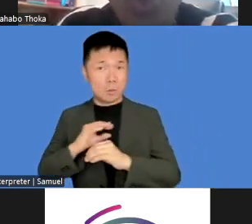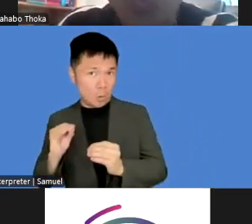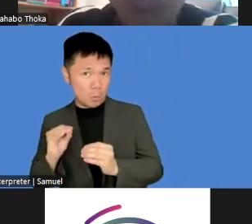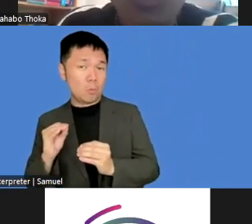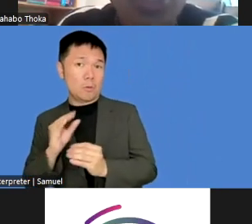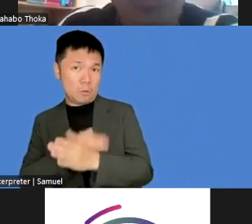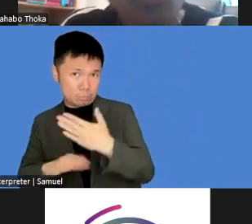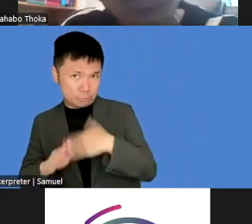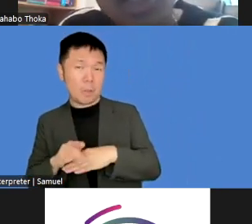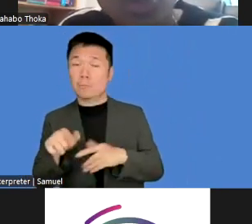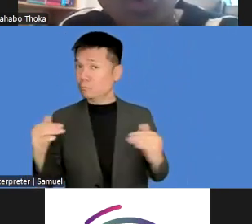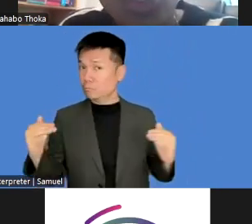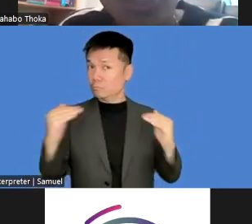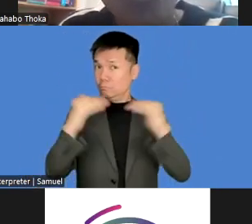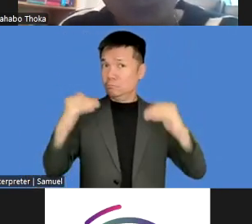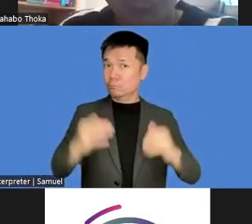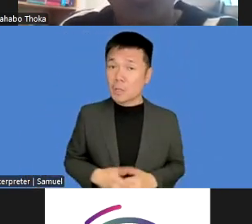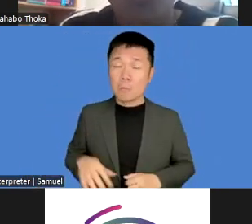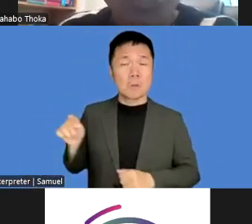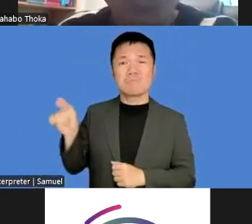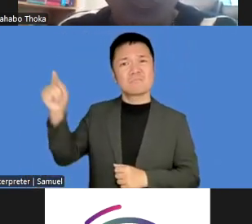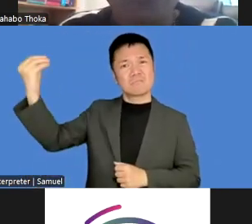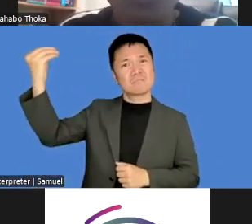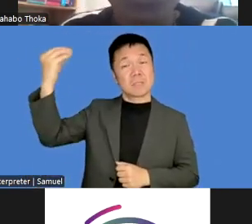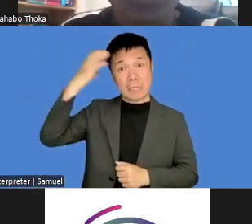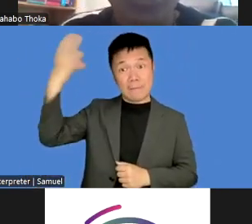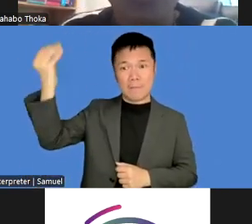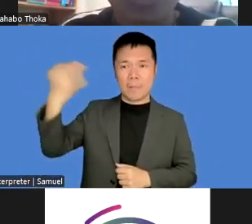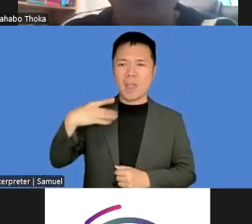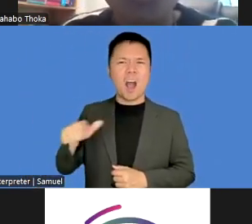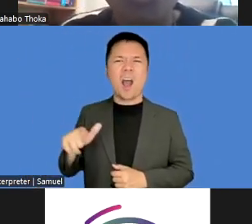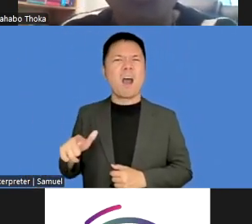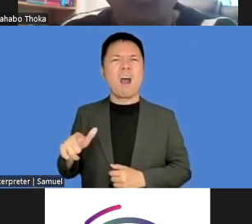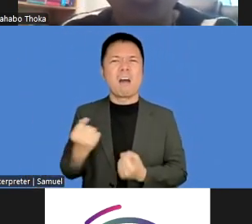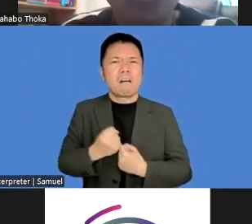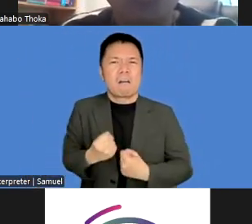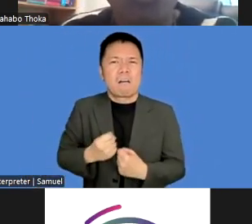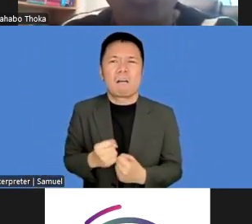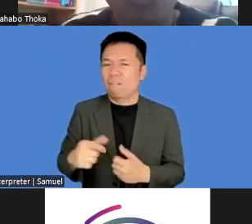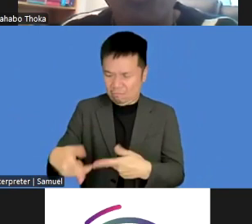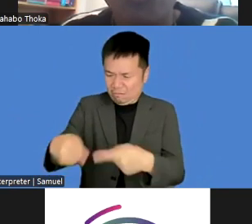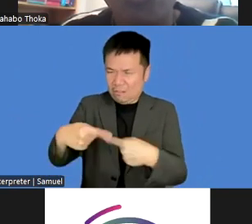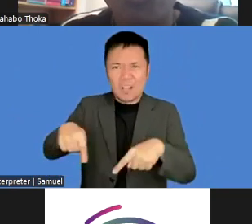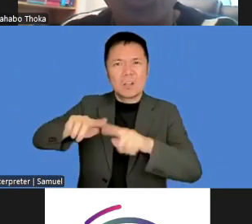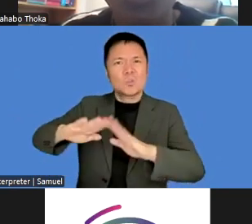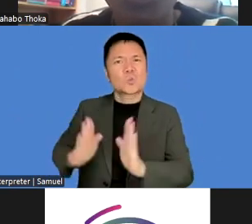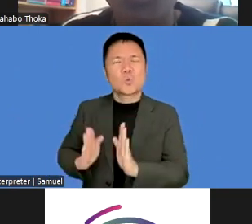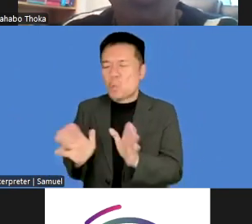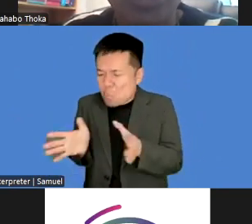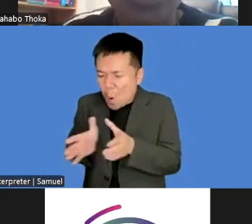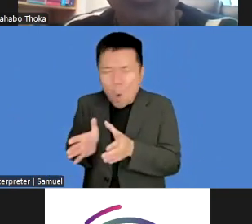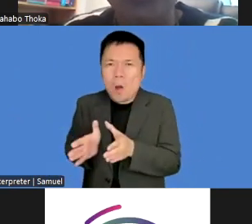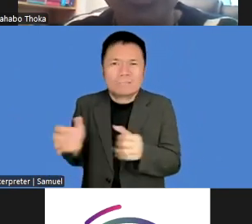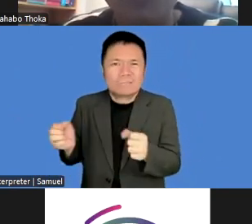argument was, well, there's not enough space in the school. A lot of kids will have to be removed from the school for them to be able